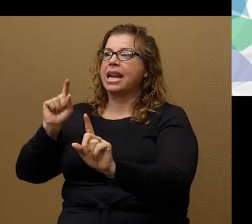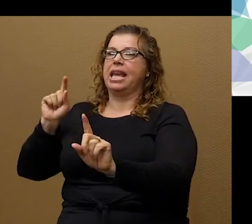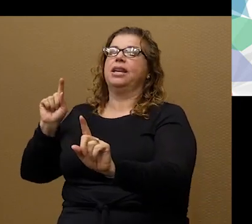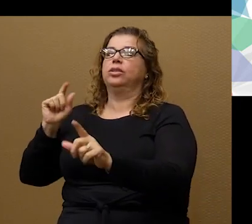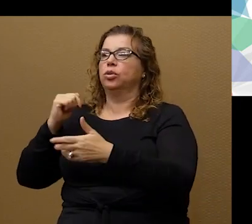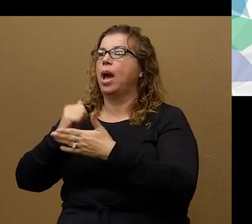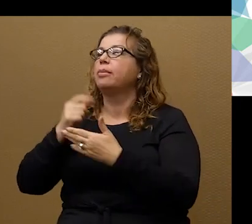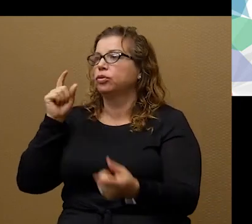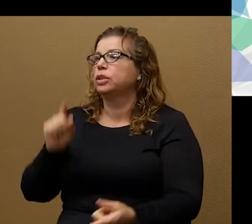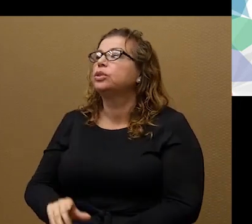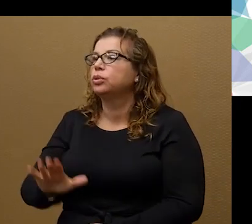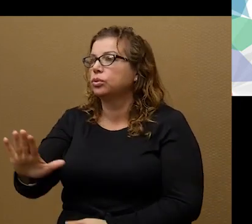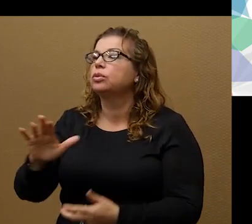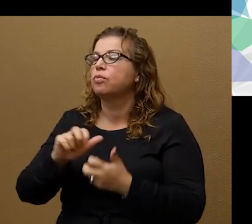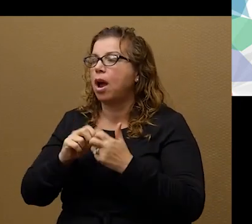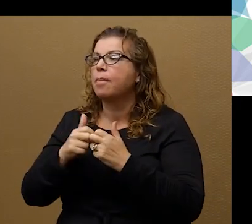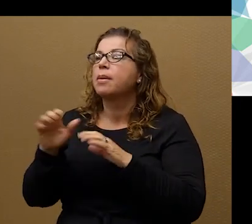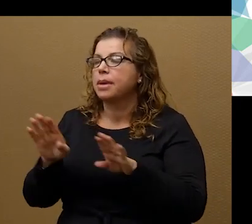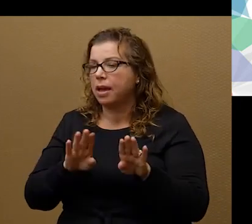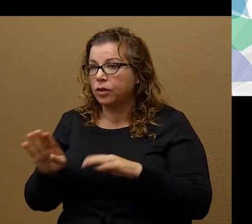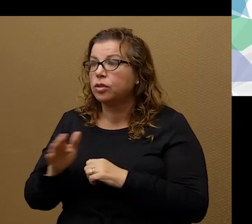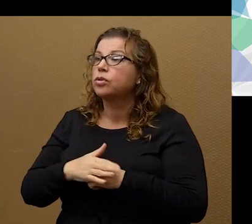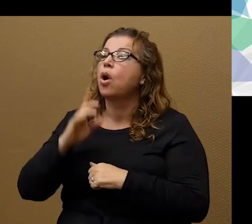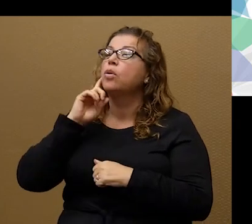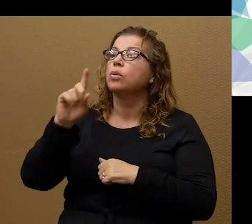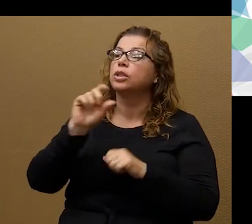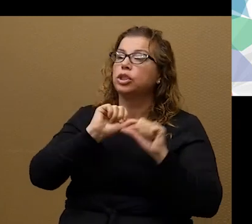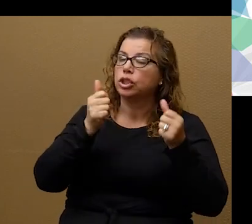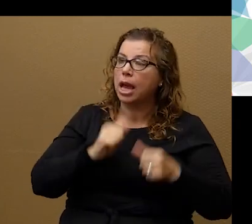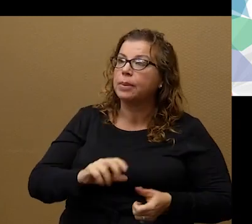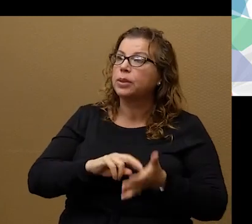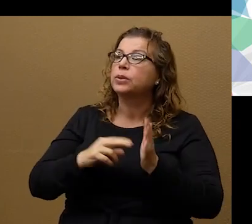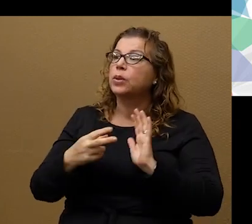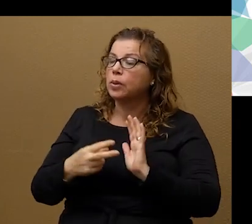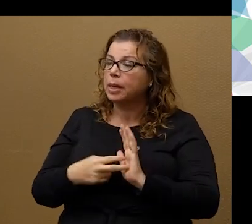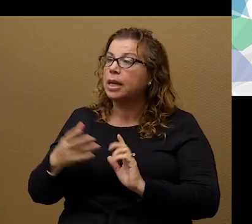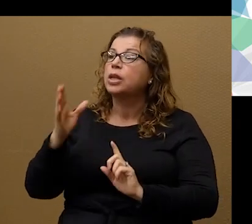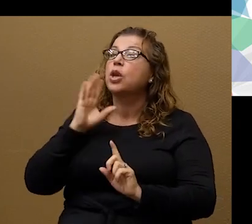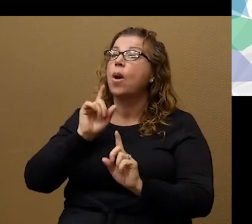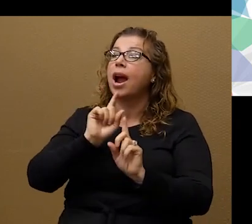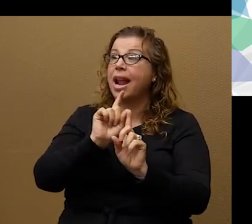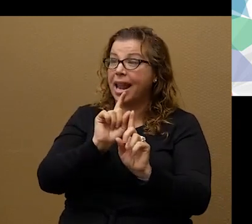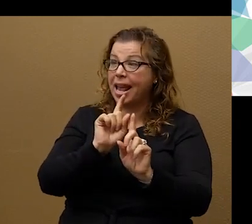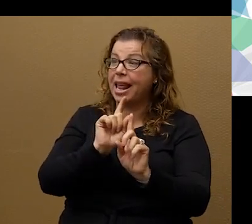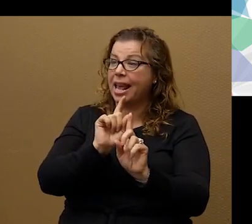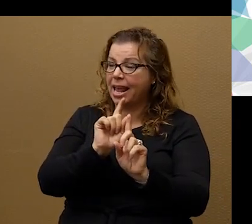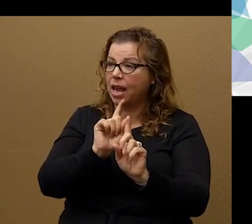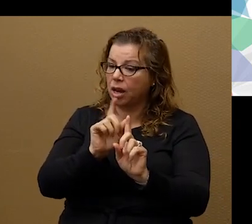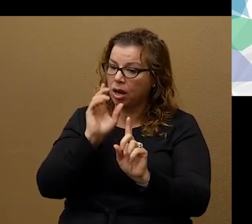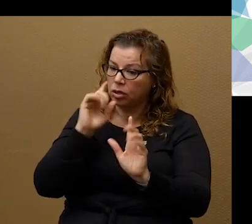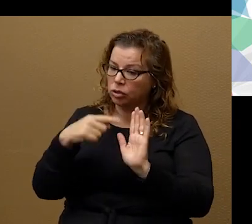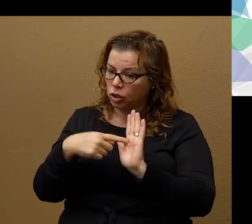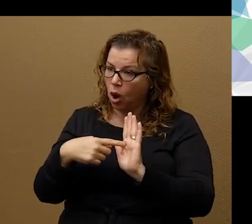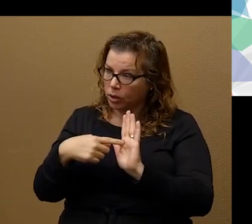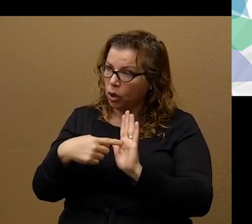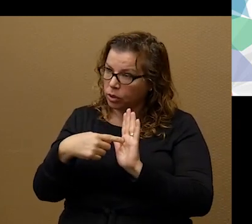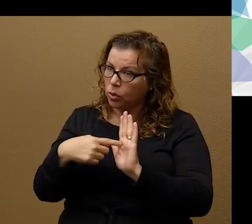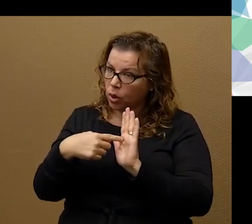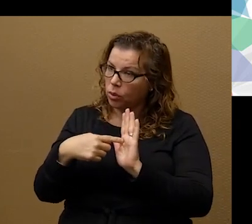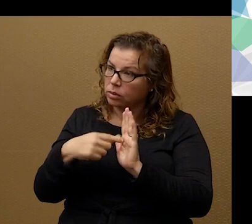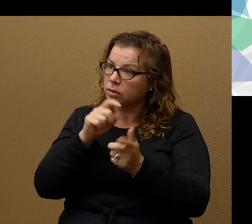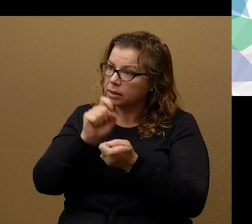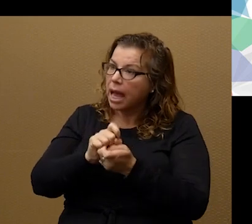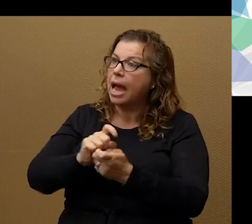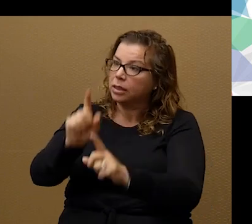behaviors. So shaping is reinforcing closer and closer approximations to the desired behavior. So